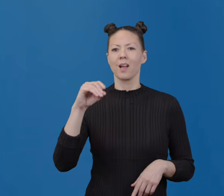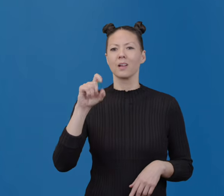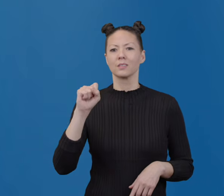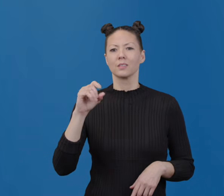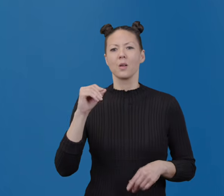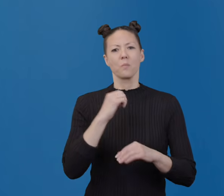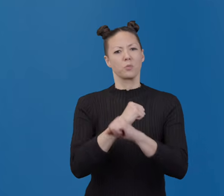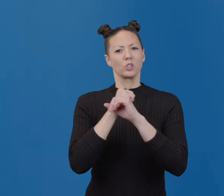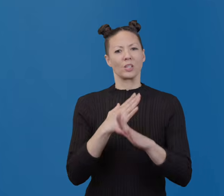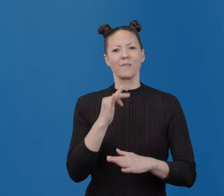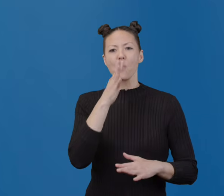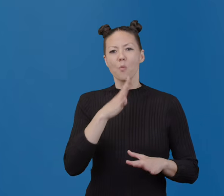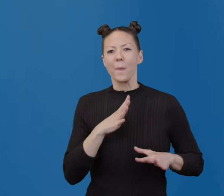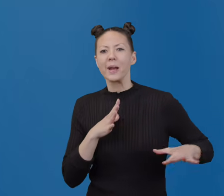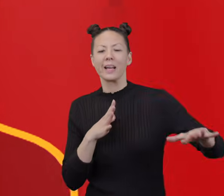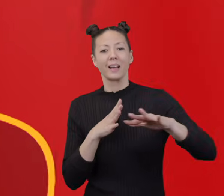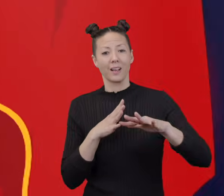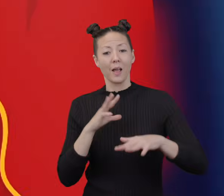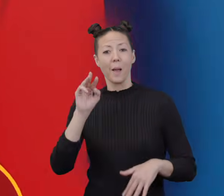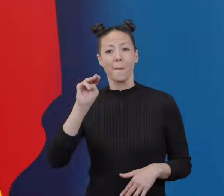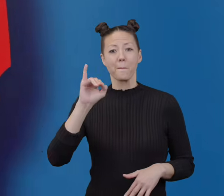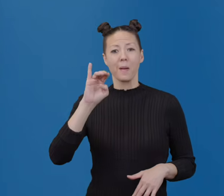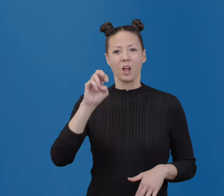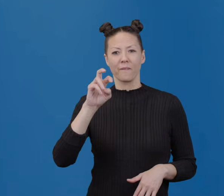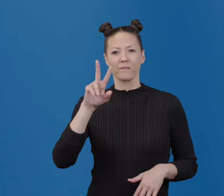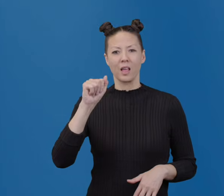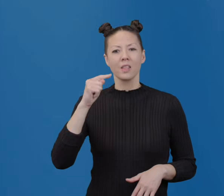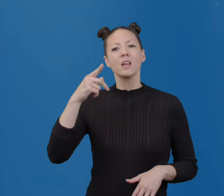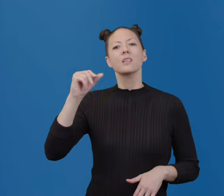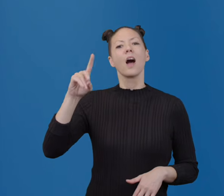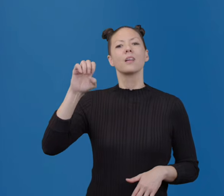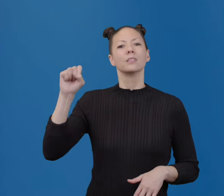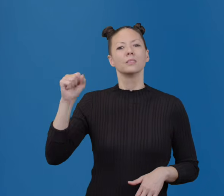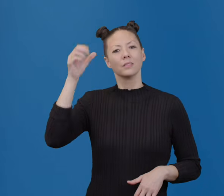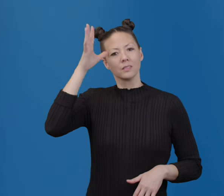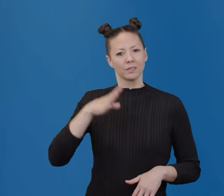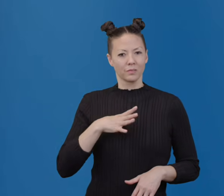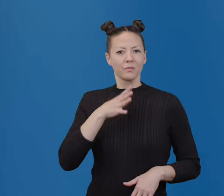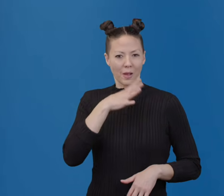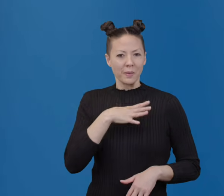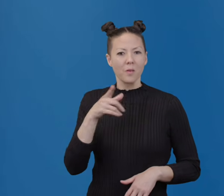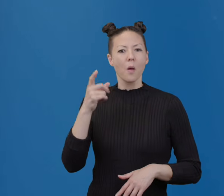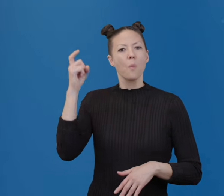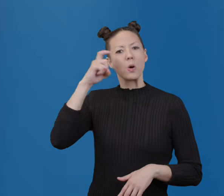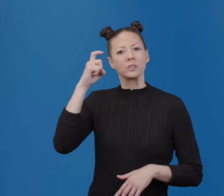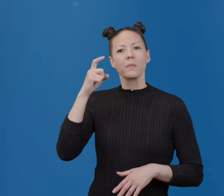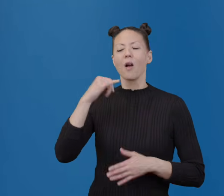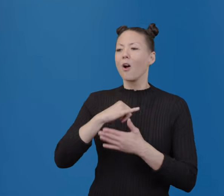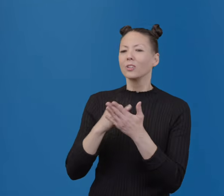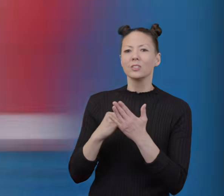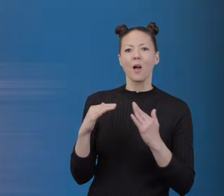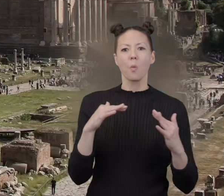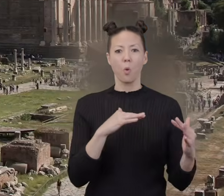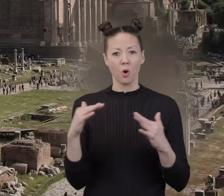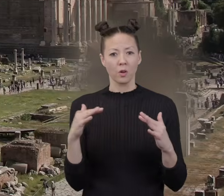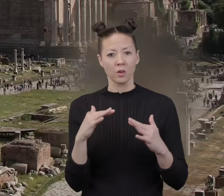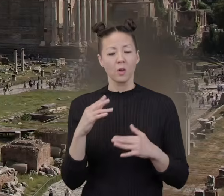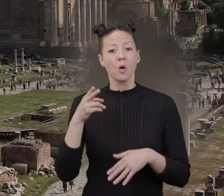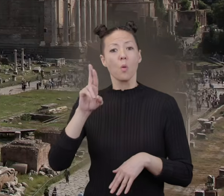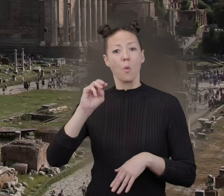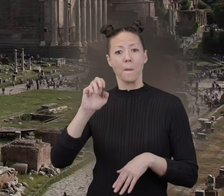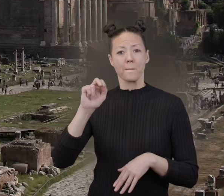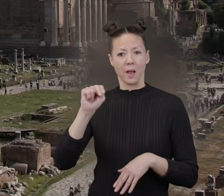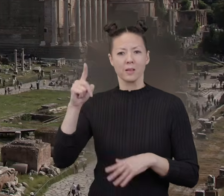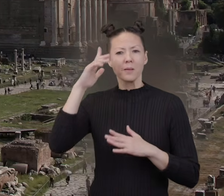gods and a protector of women, and Minerva, the goddess of wisdom, arts, and war. Romans